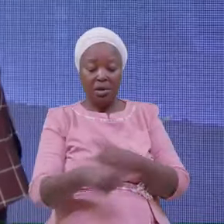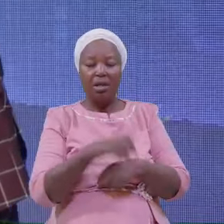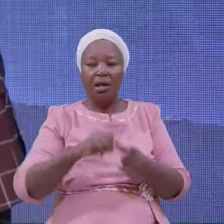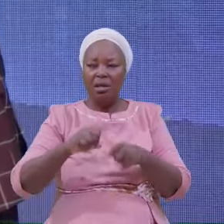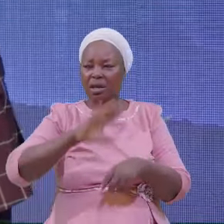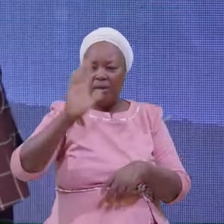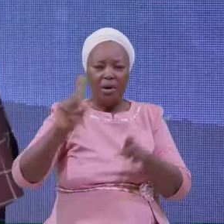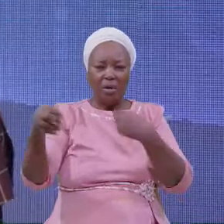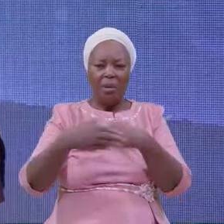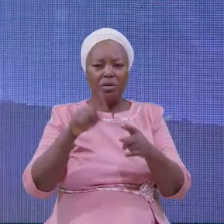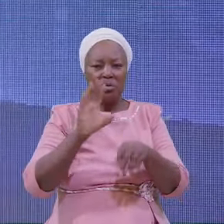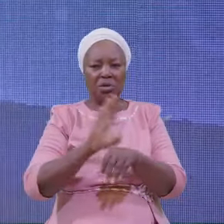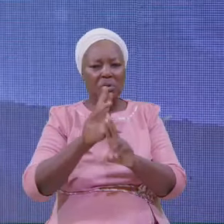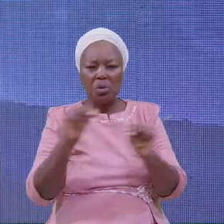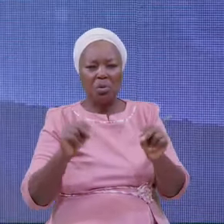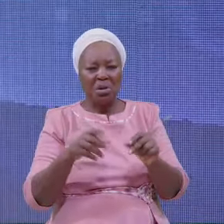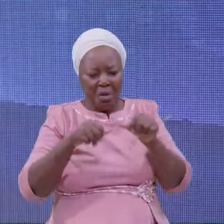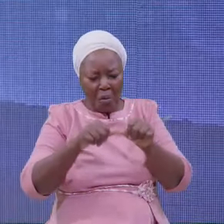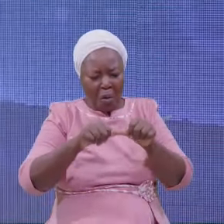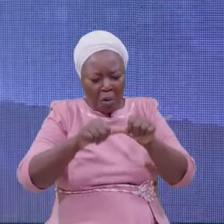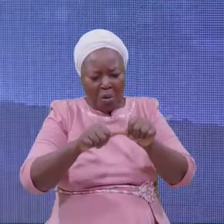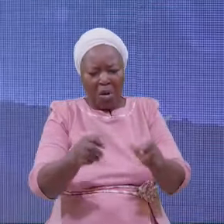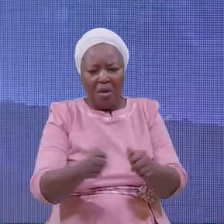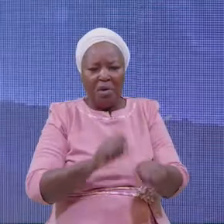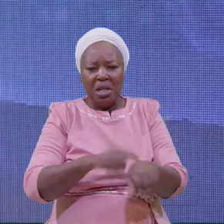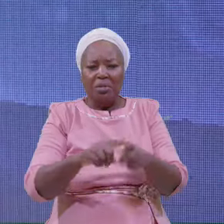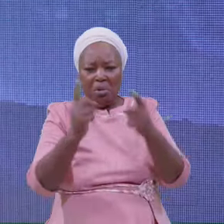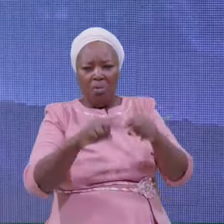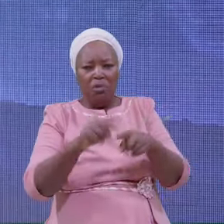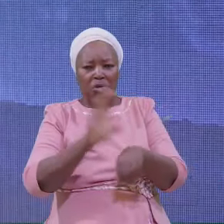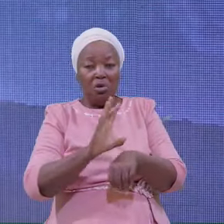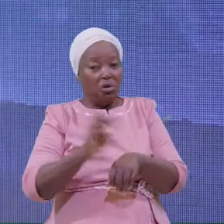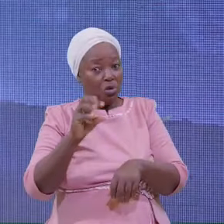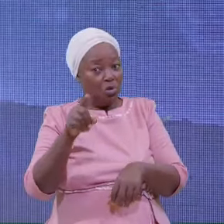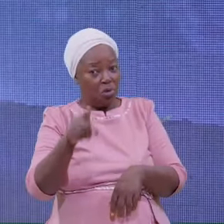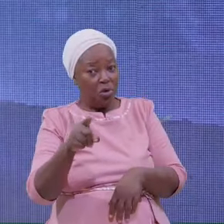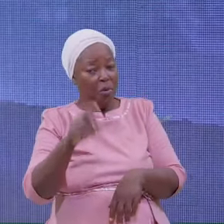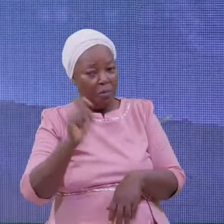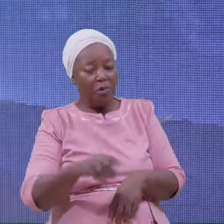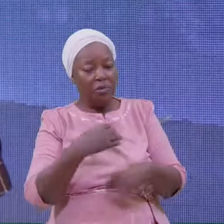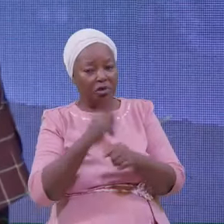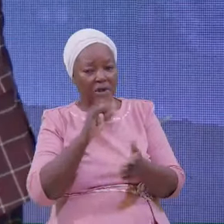finished? Have we completed the exercise of writing the convert's name?